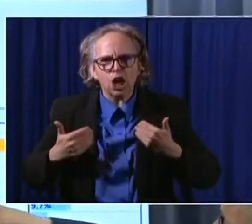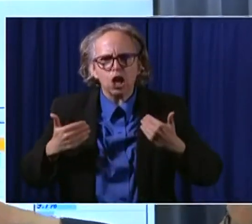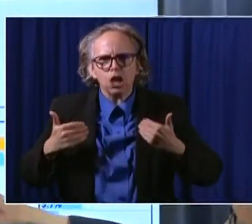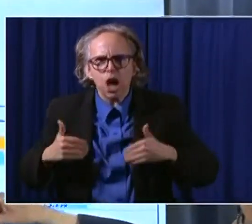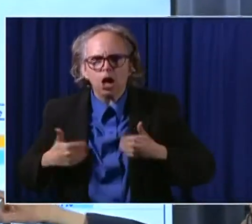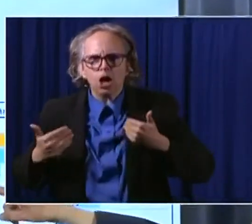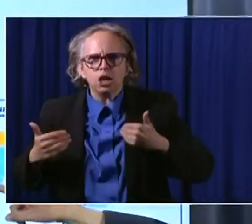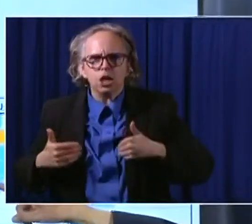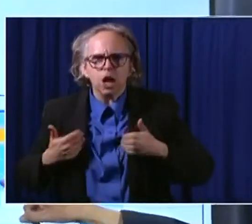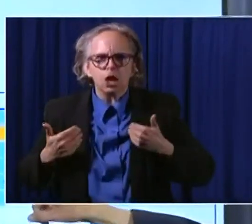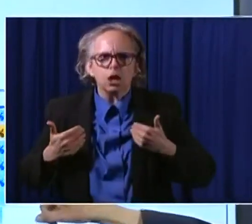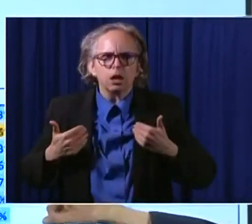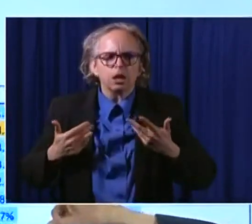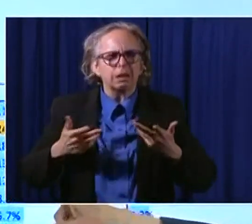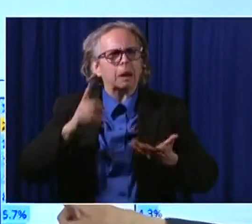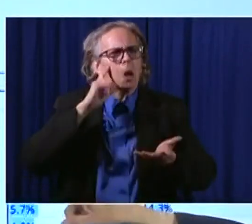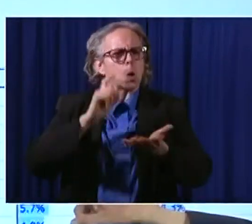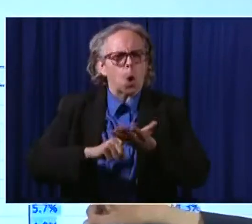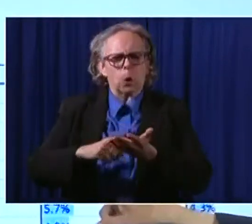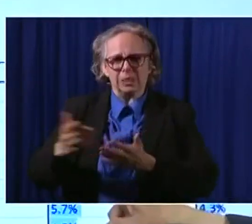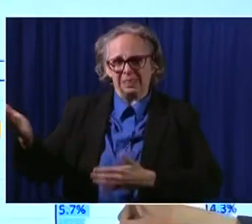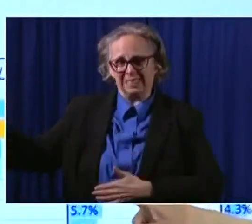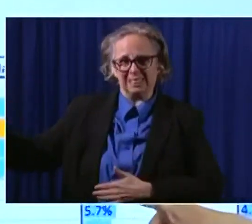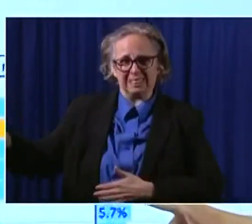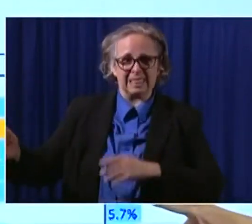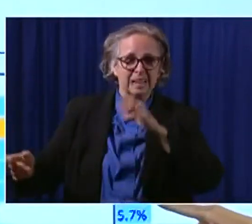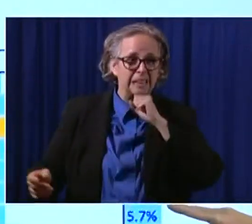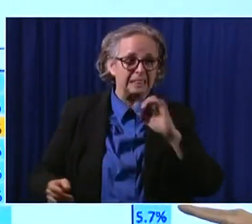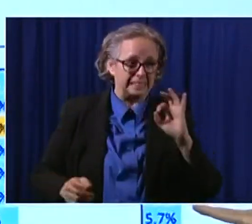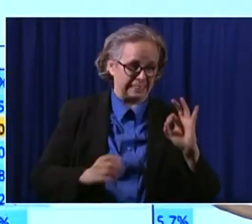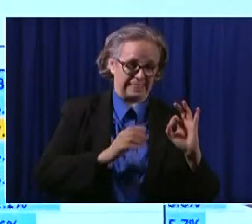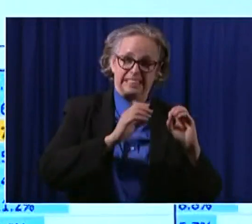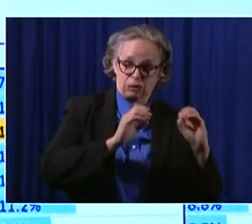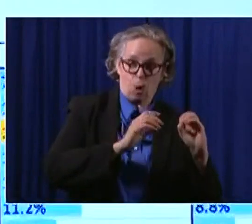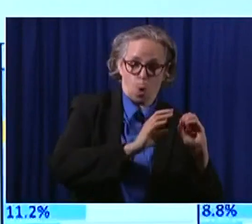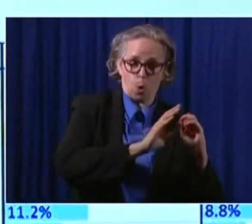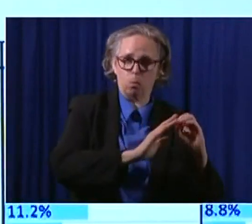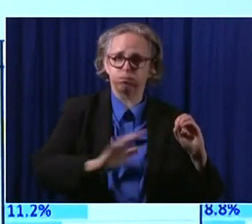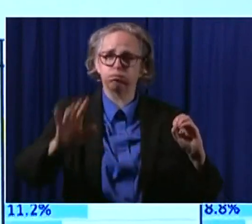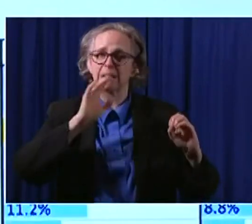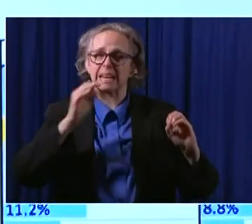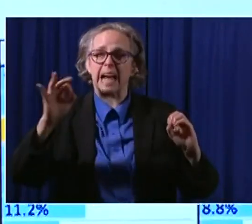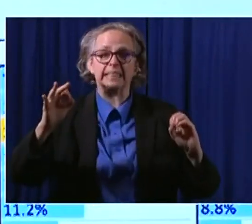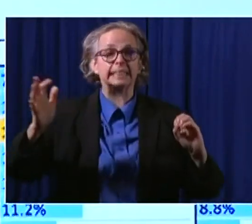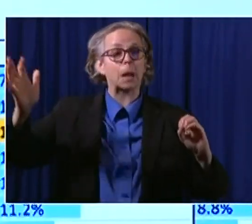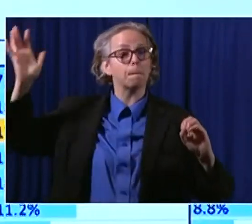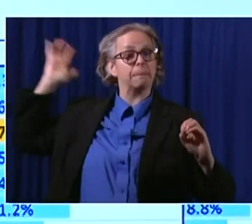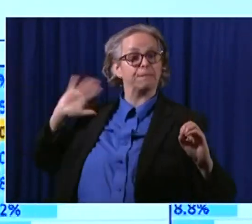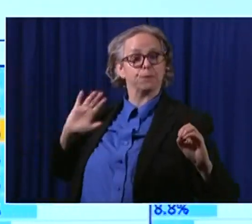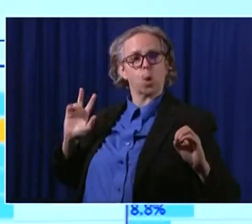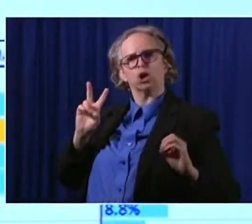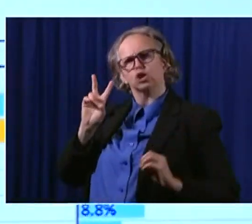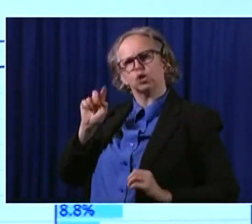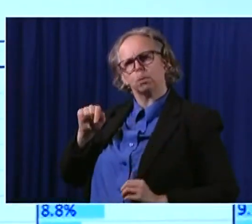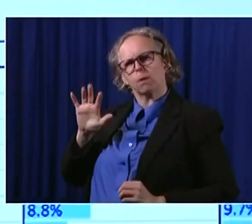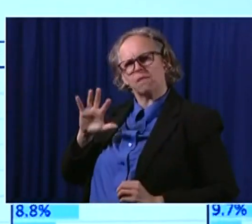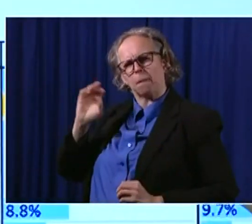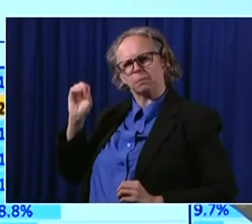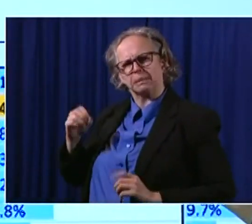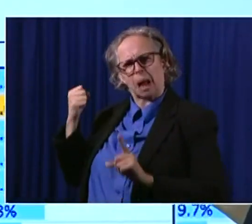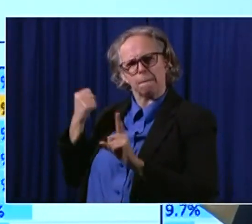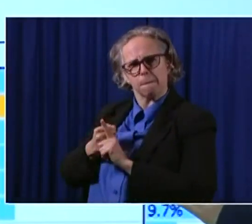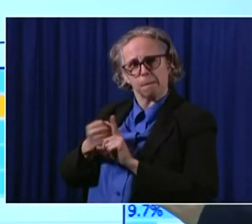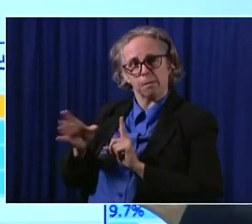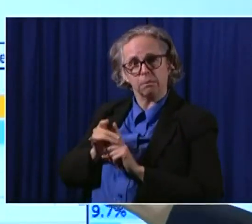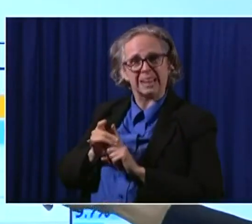for example, in March it was about 2.5% of the total. If you look over here in